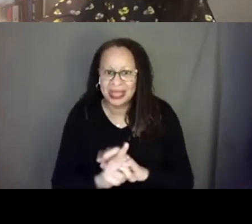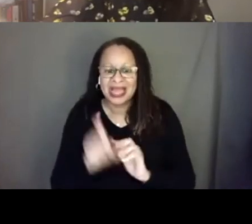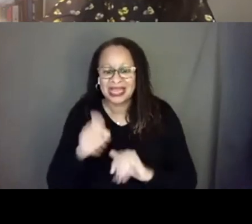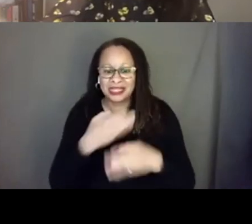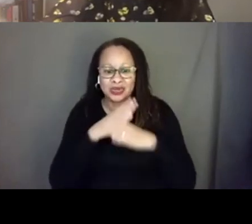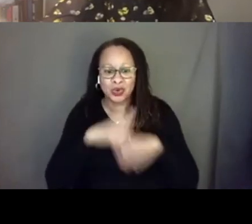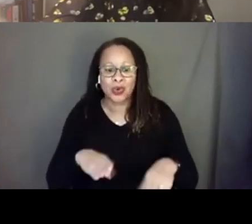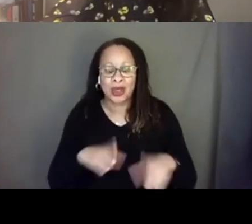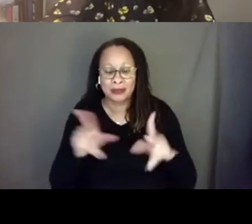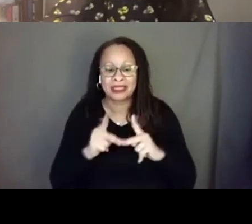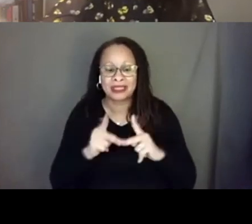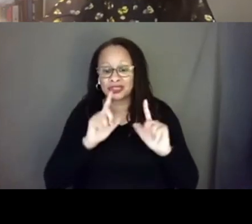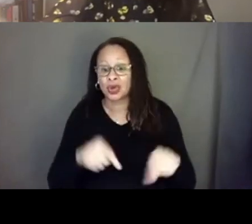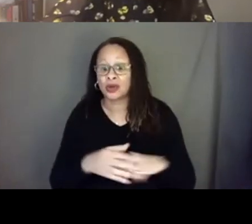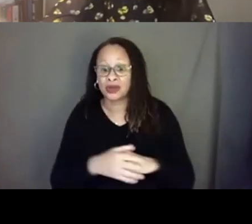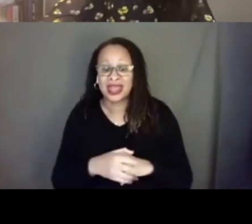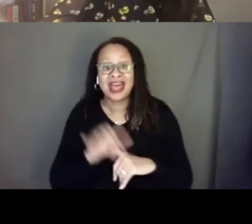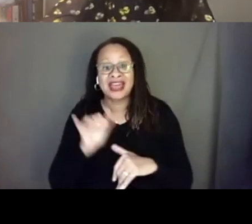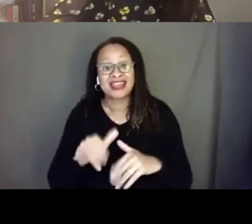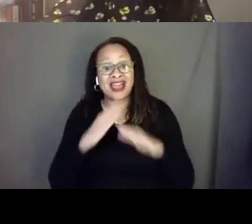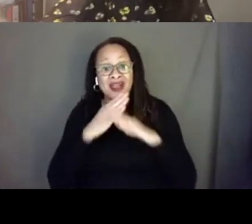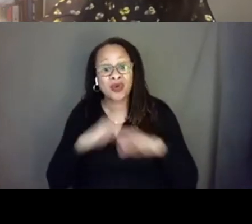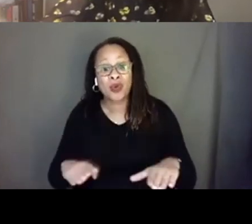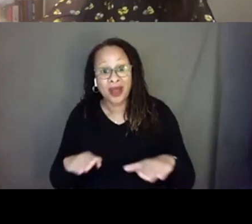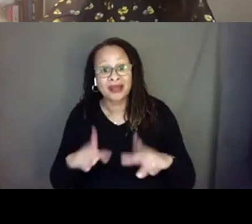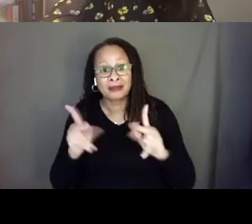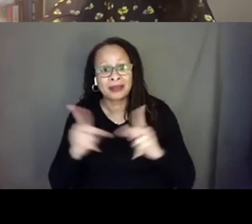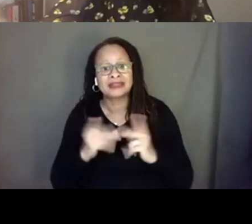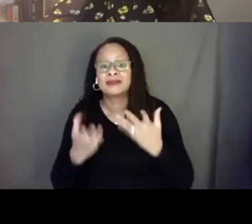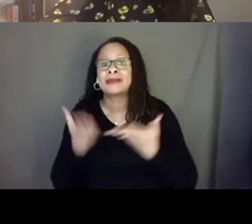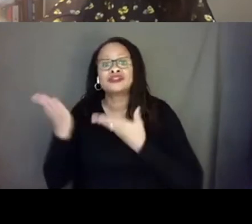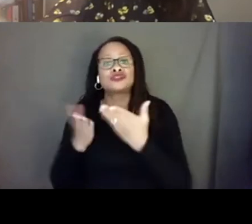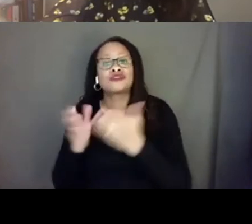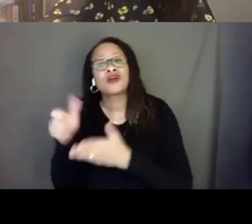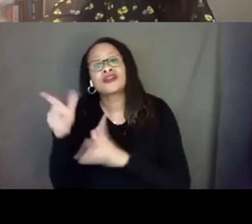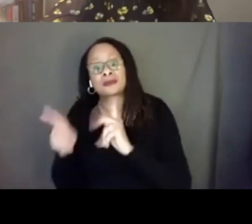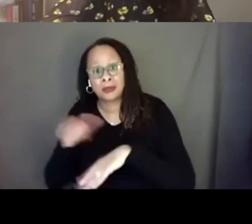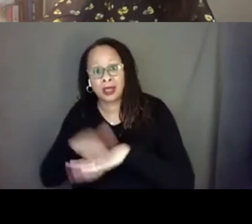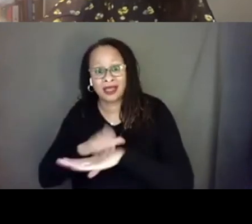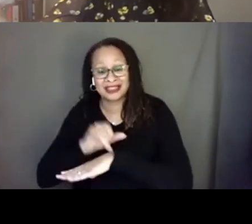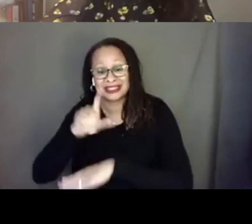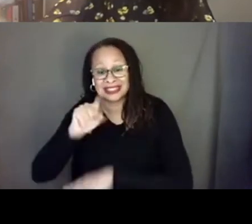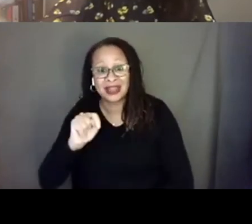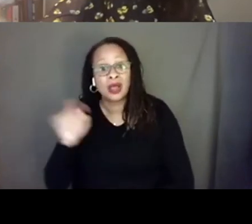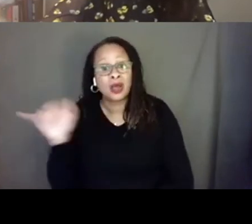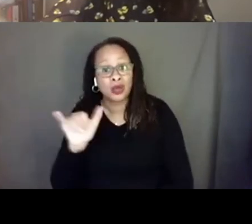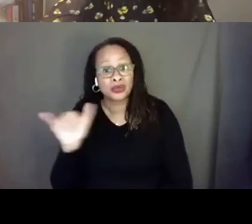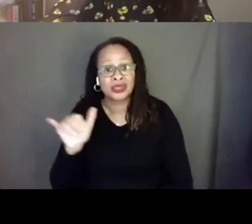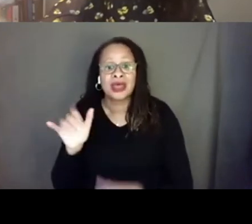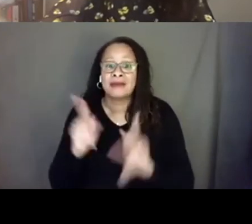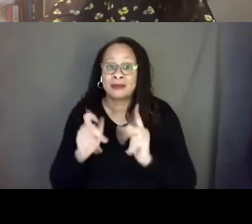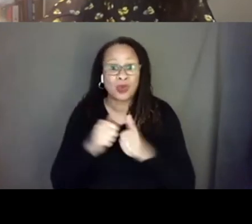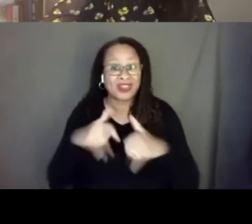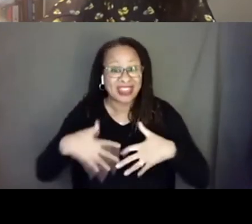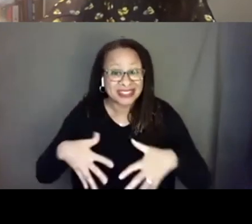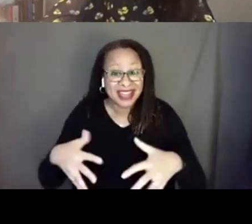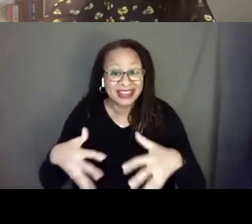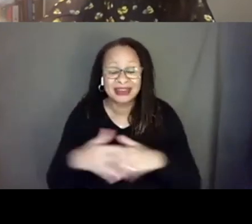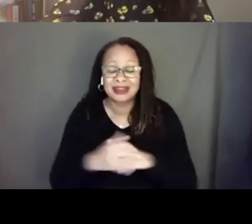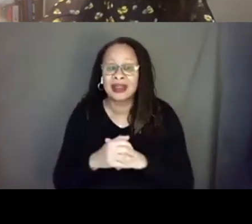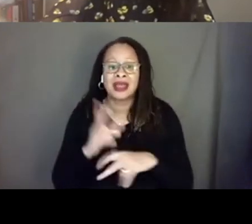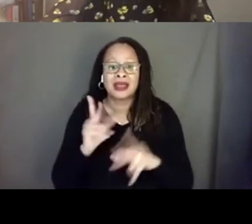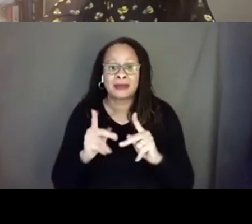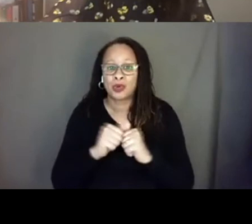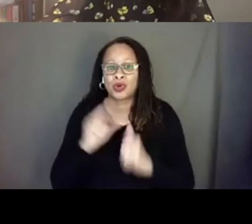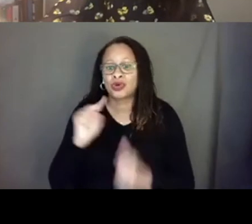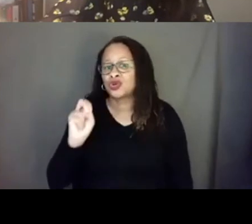place to go. That quiet place could actually serve other people on set as well. People with anxiety, people who are